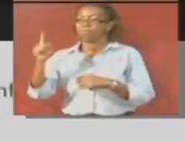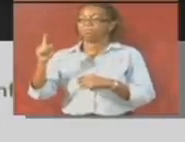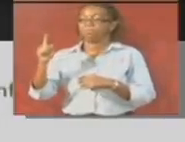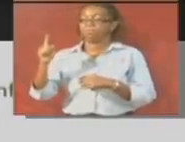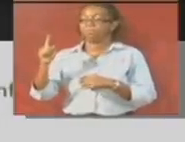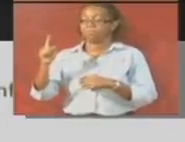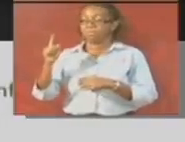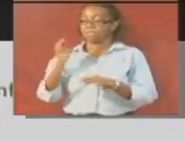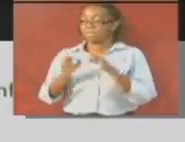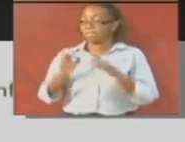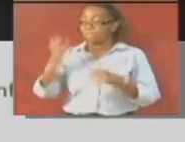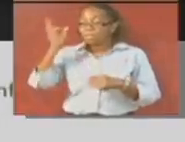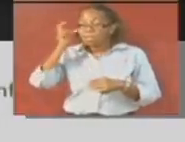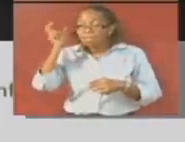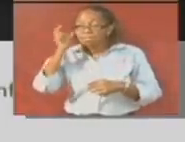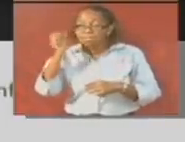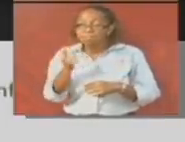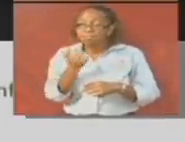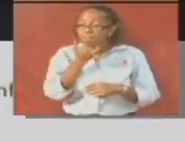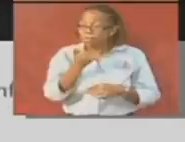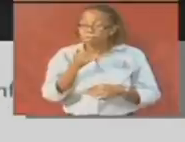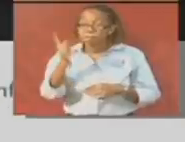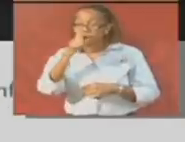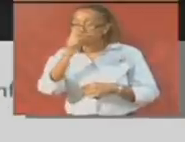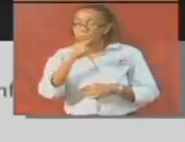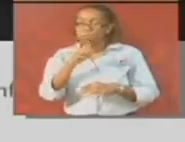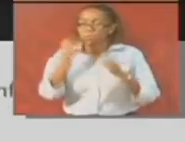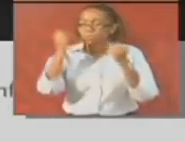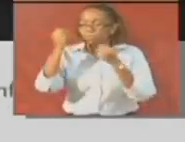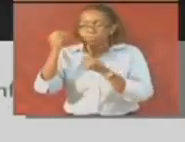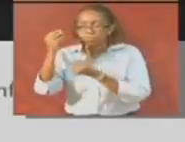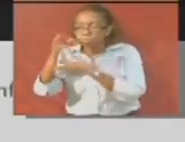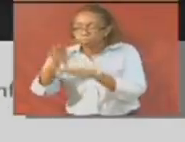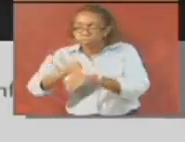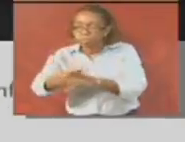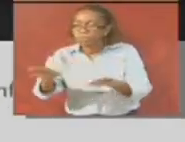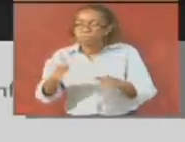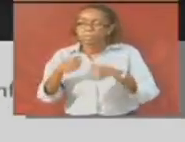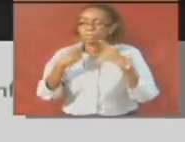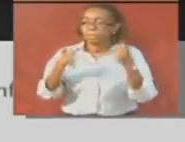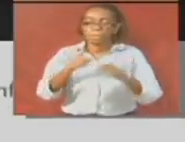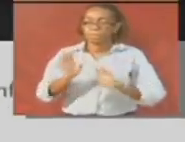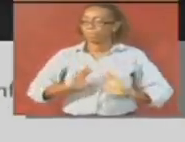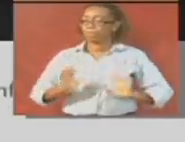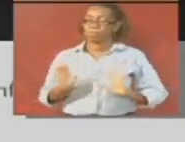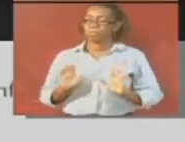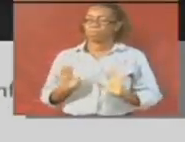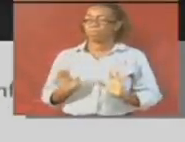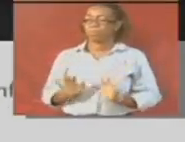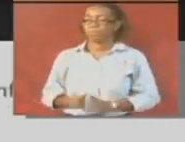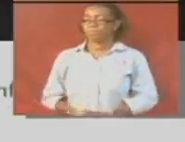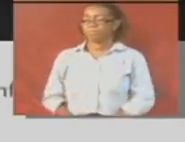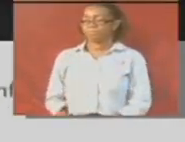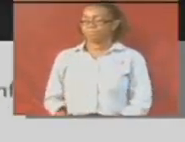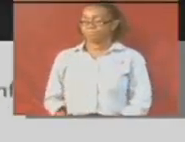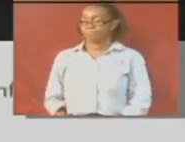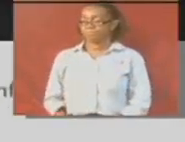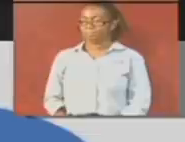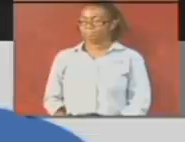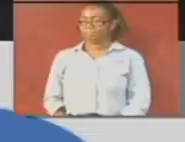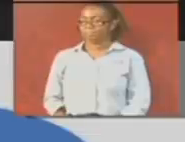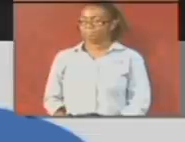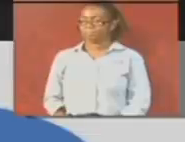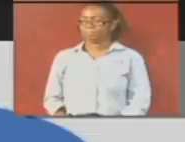whose source you cannot verify. Next slide. Now we know, next slide